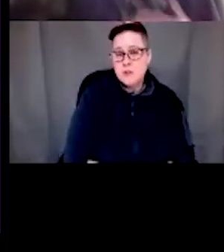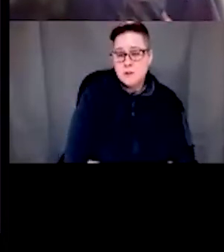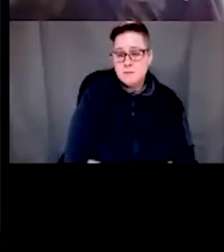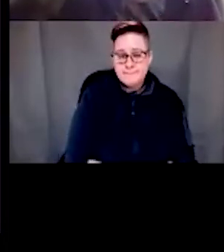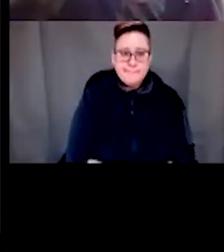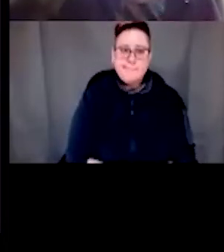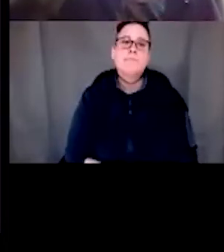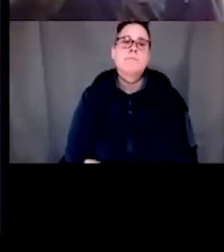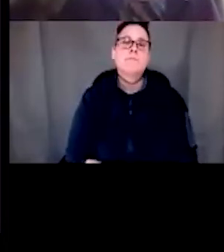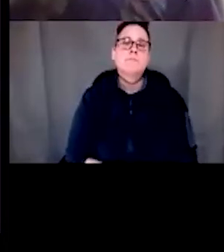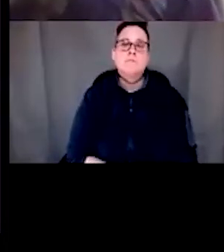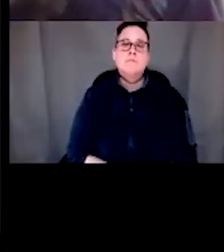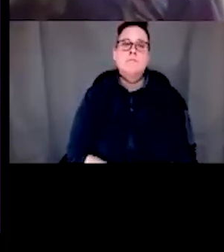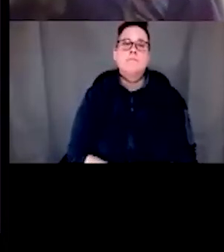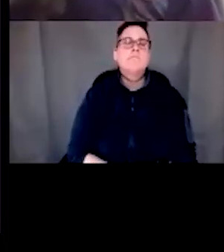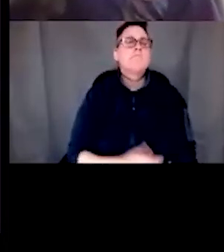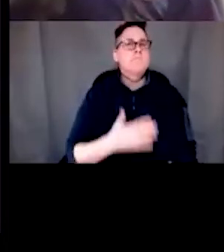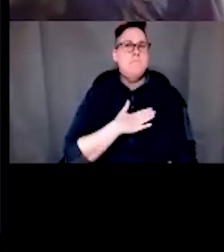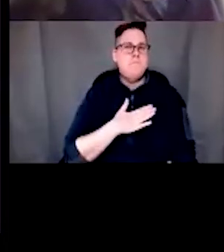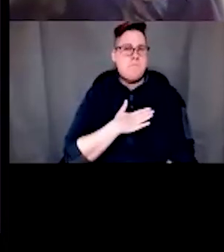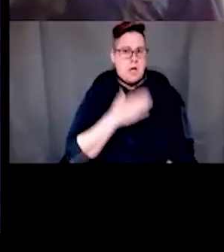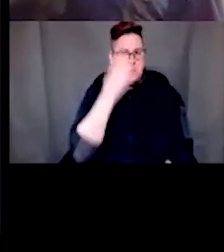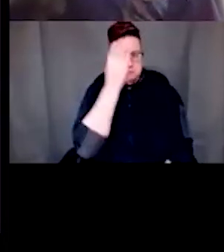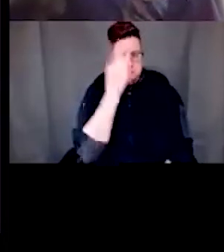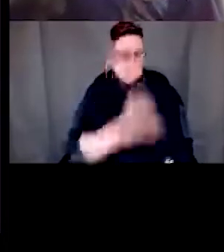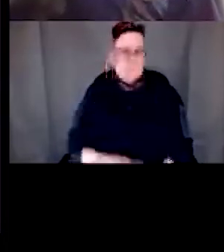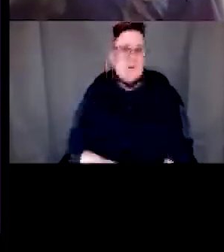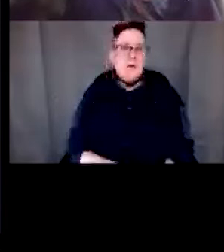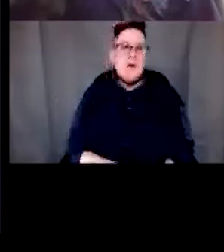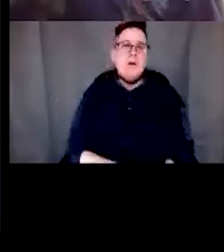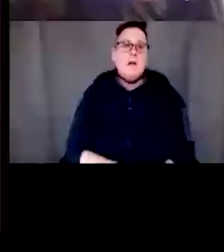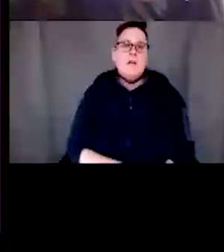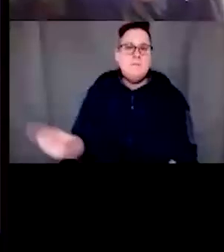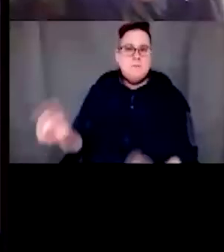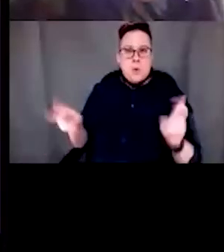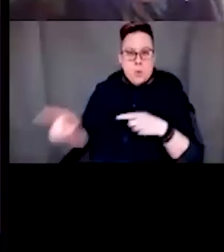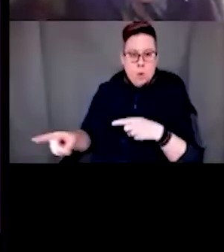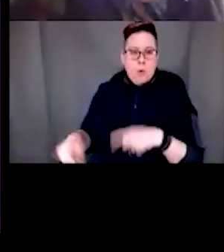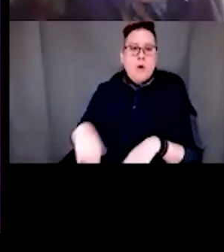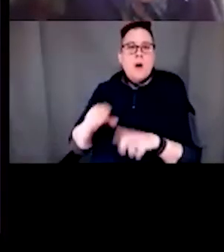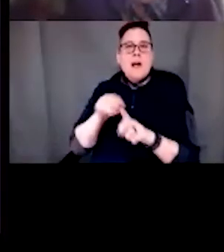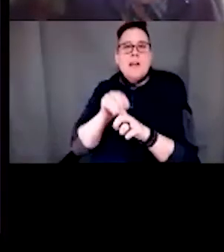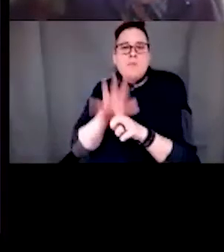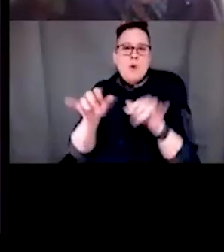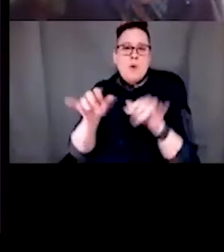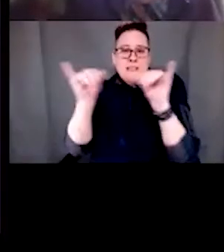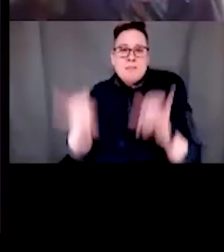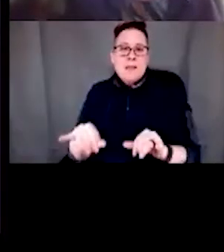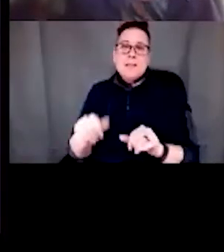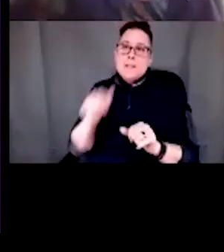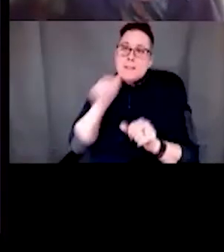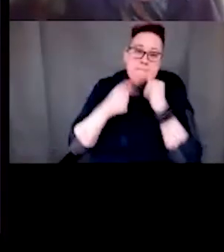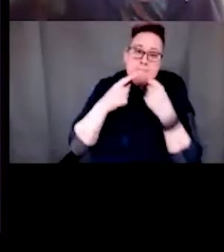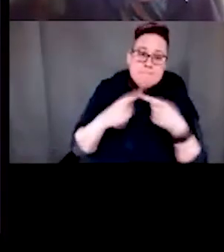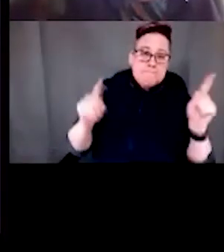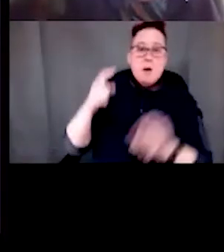I contend that exposure to systematic adversity and trauma is really a central organizing principle